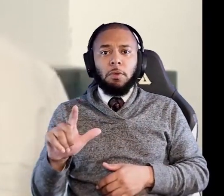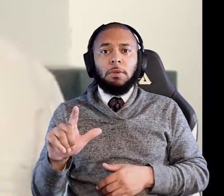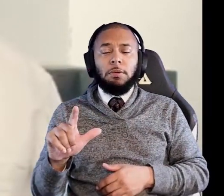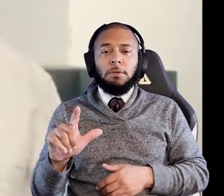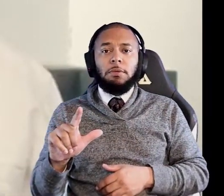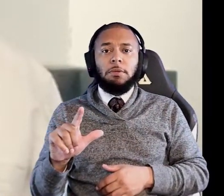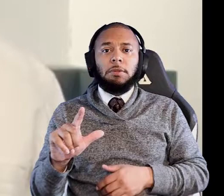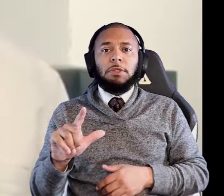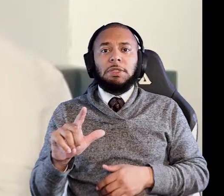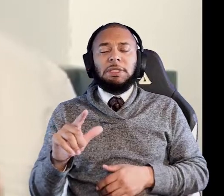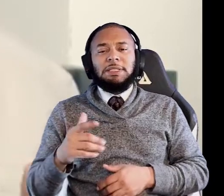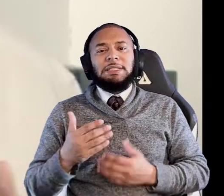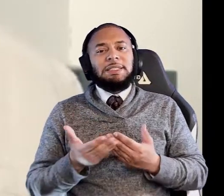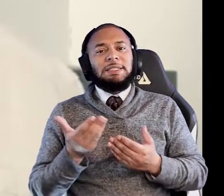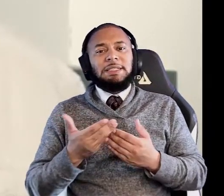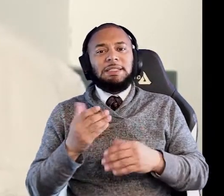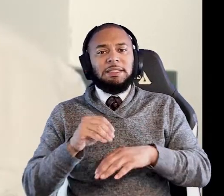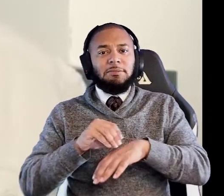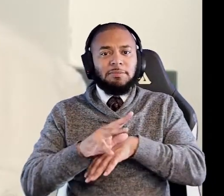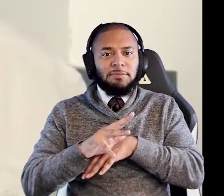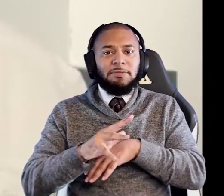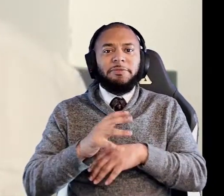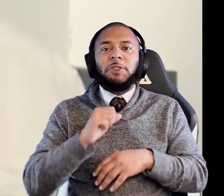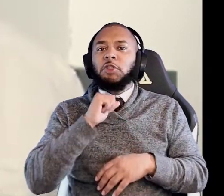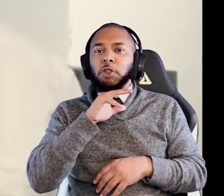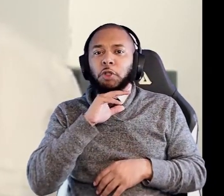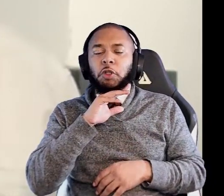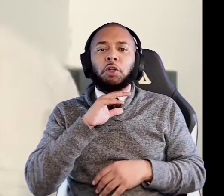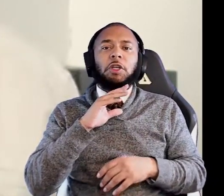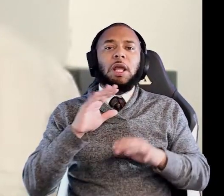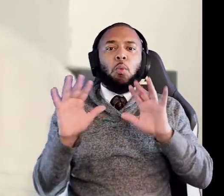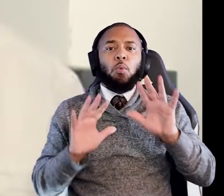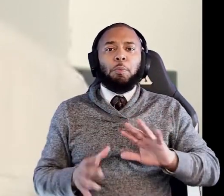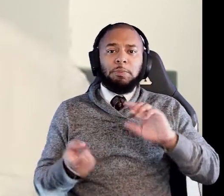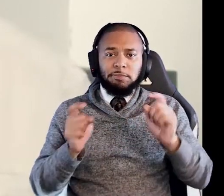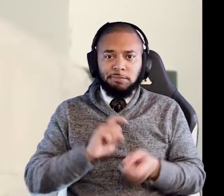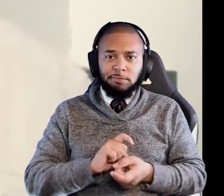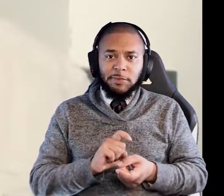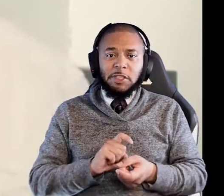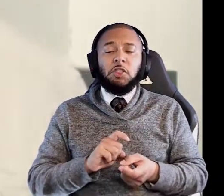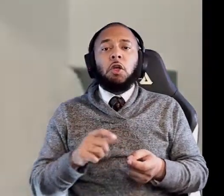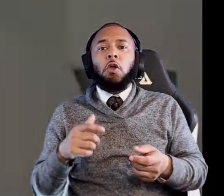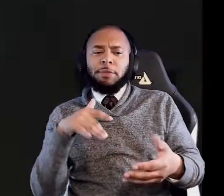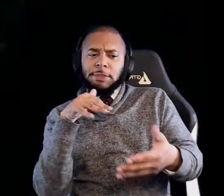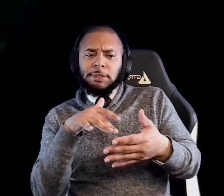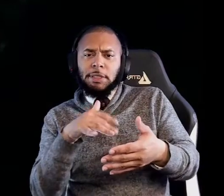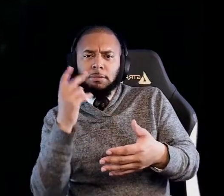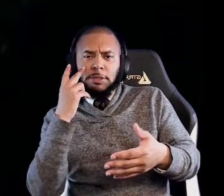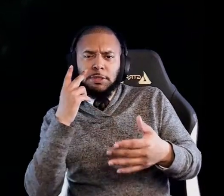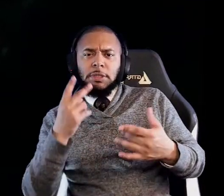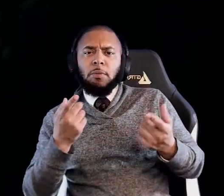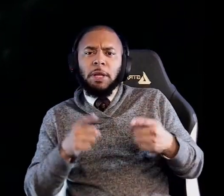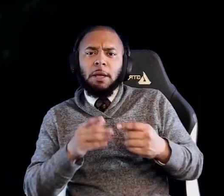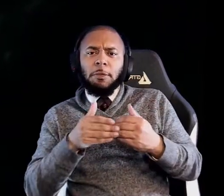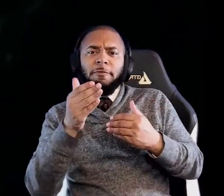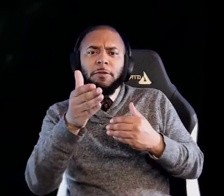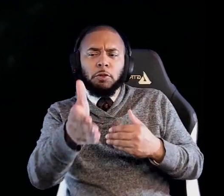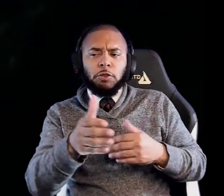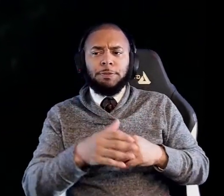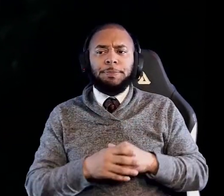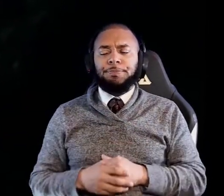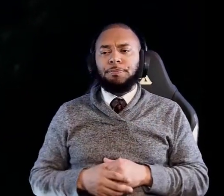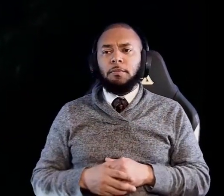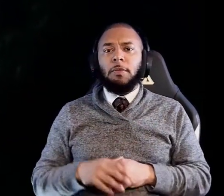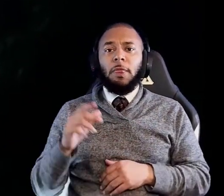by pollutants and also possibly by climate change. And so they're being studied very carefully for future effects. Kelp